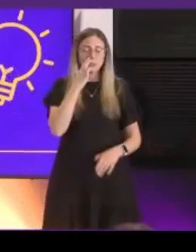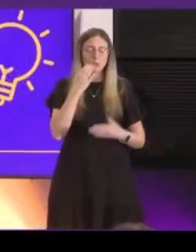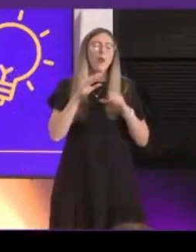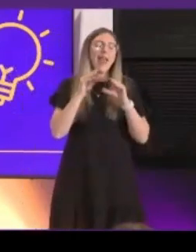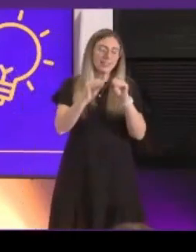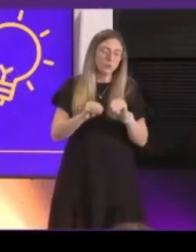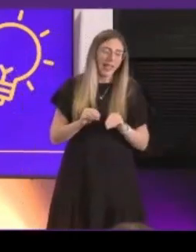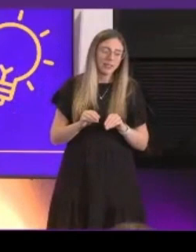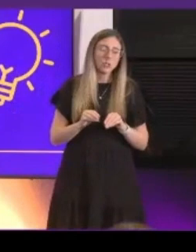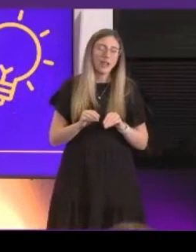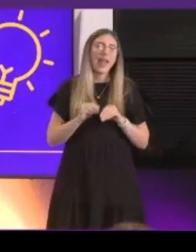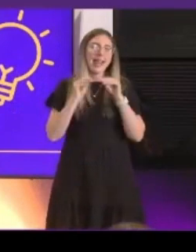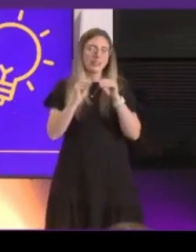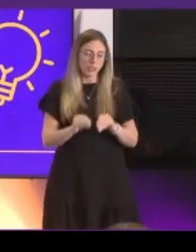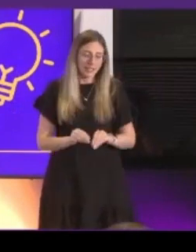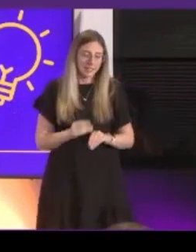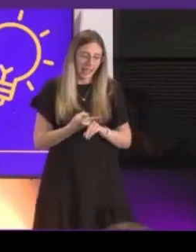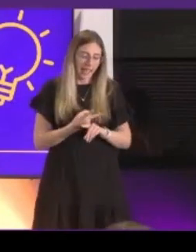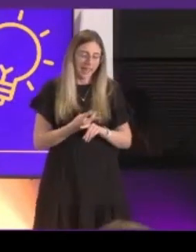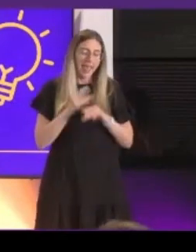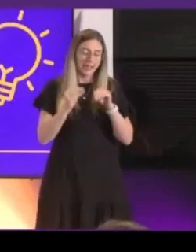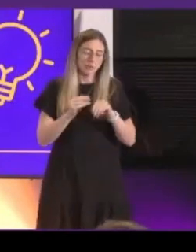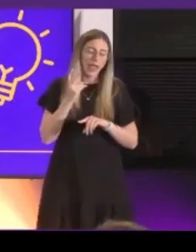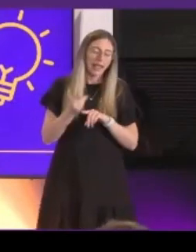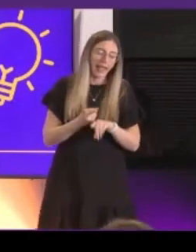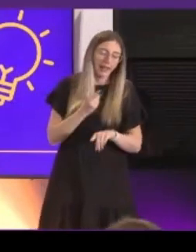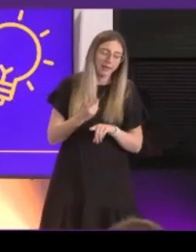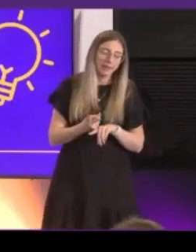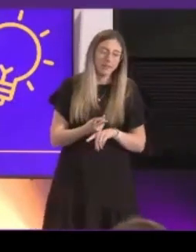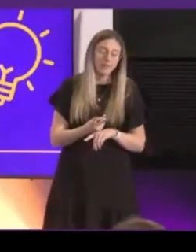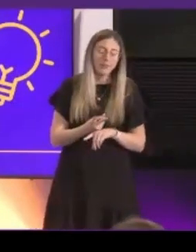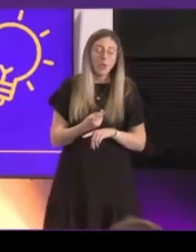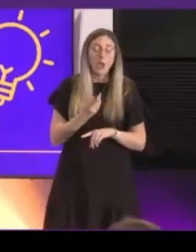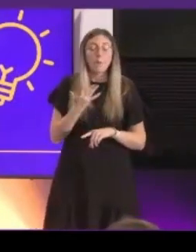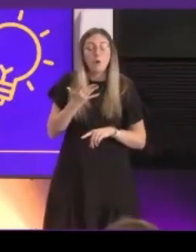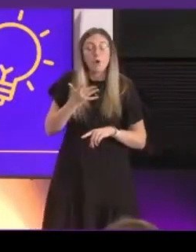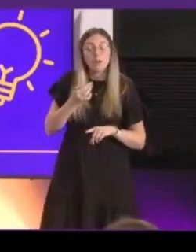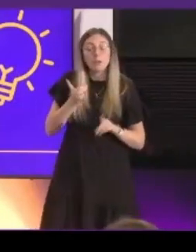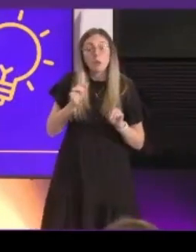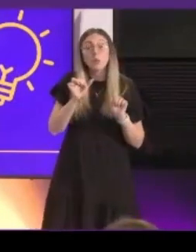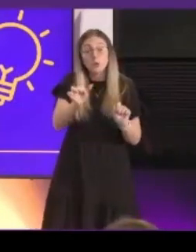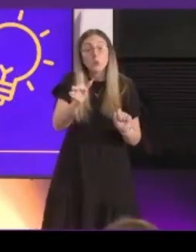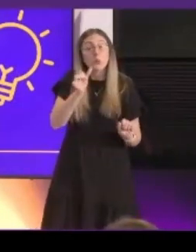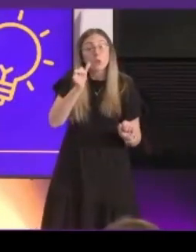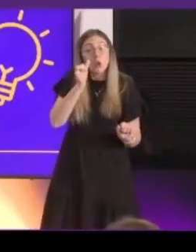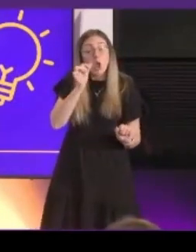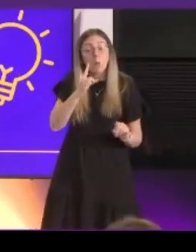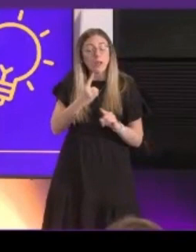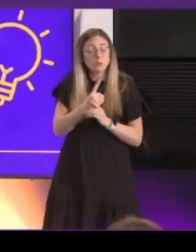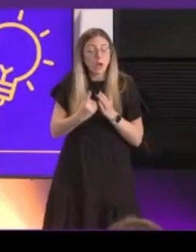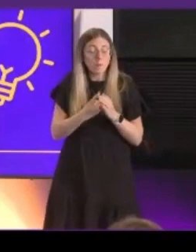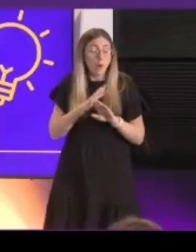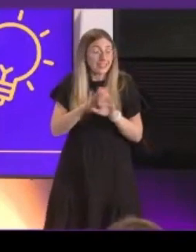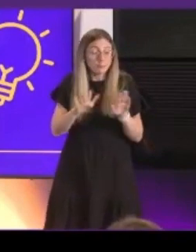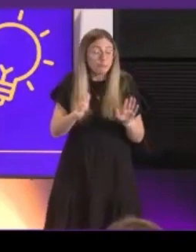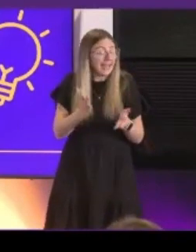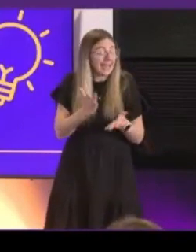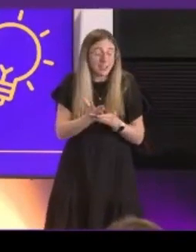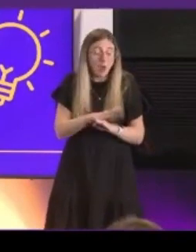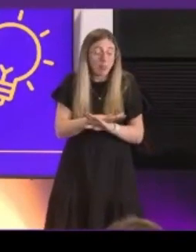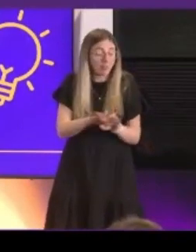re-educate again, but do it from a position where you know what you're talking about, and you can say, it's not difficult,